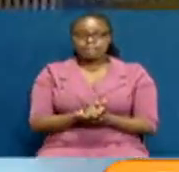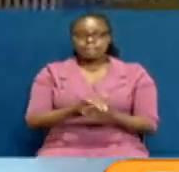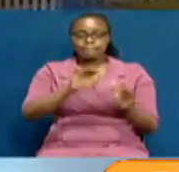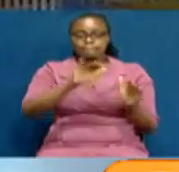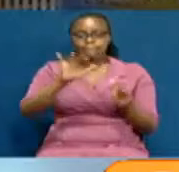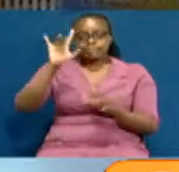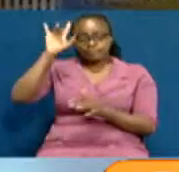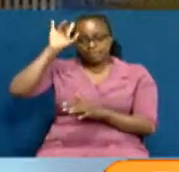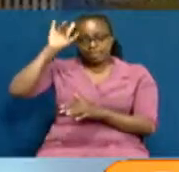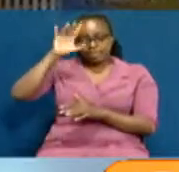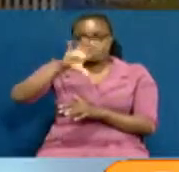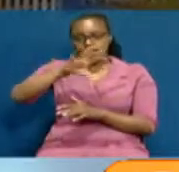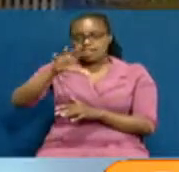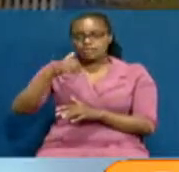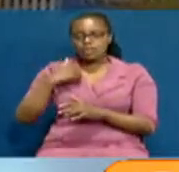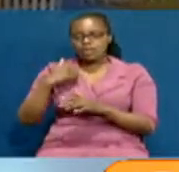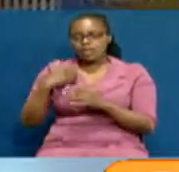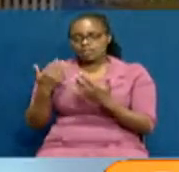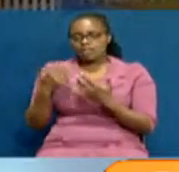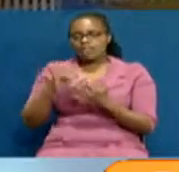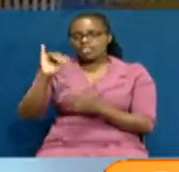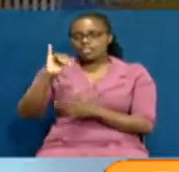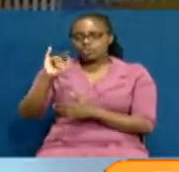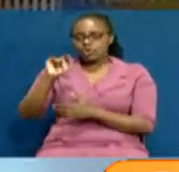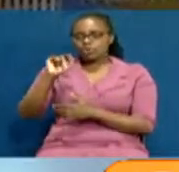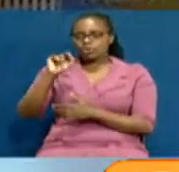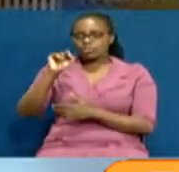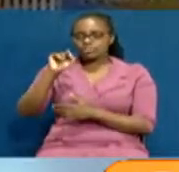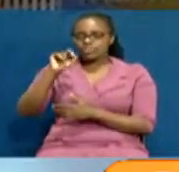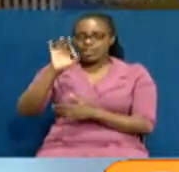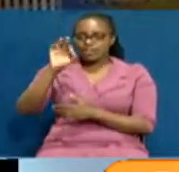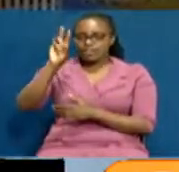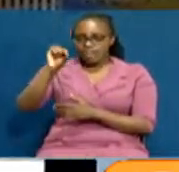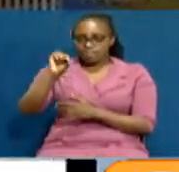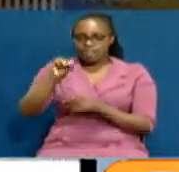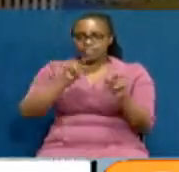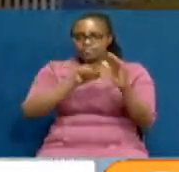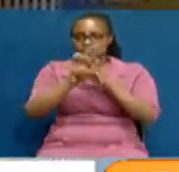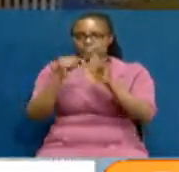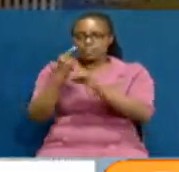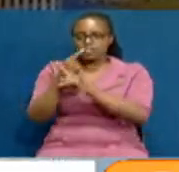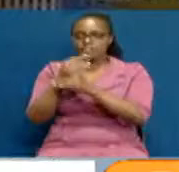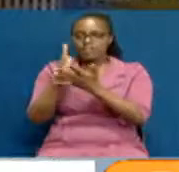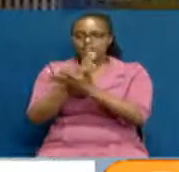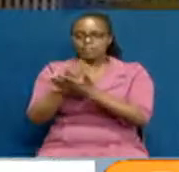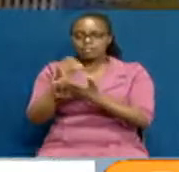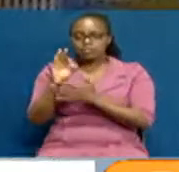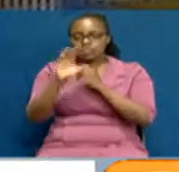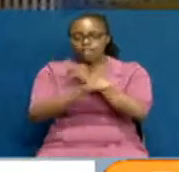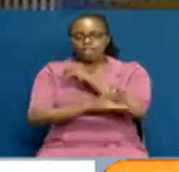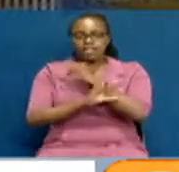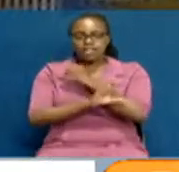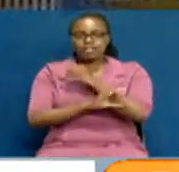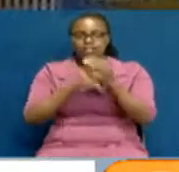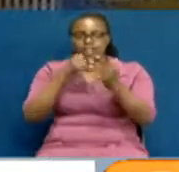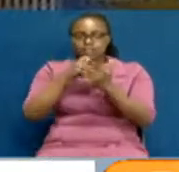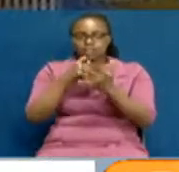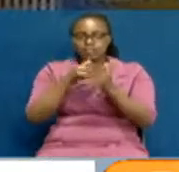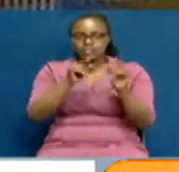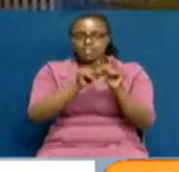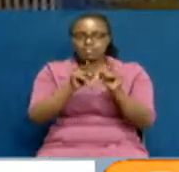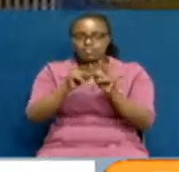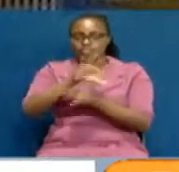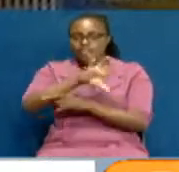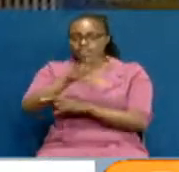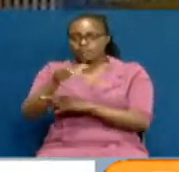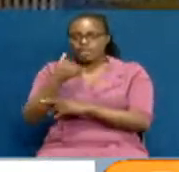And Nyandarua County played host to the Inooro FM caravan that traversed different parts of the country, bringing with it, and of the county